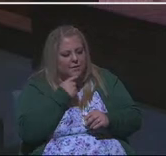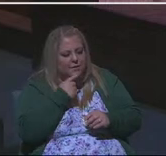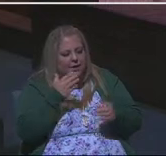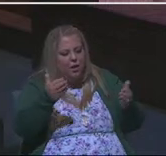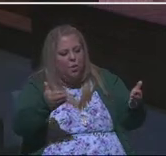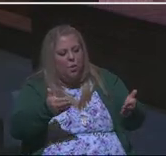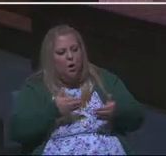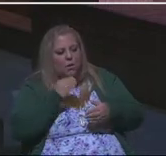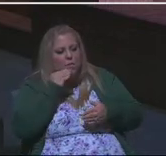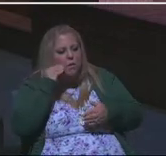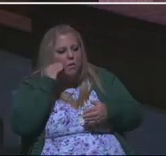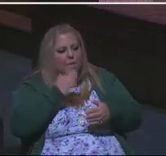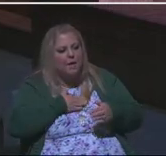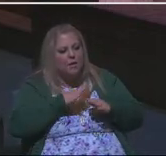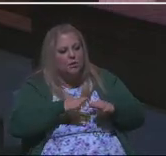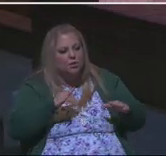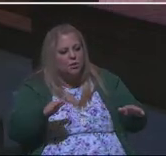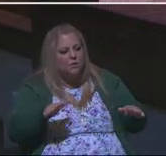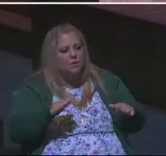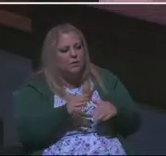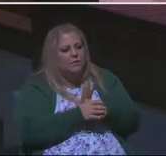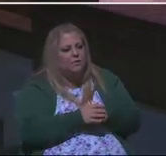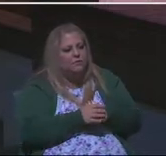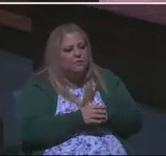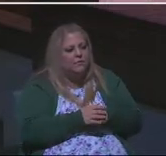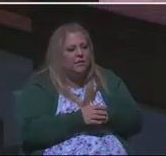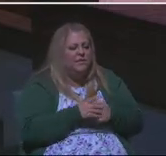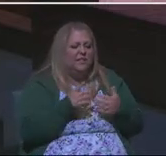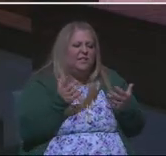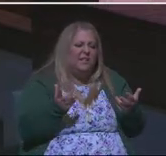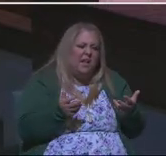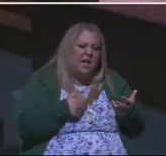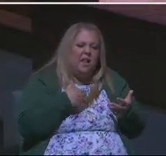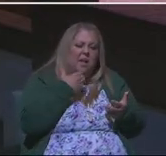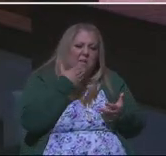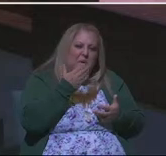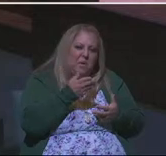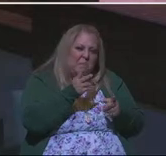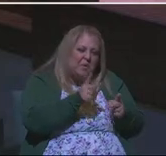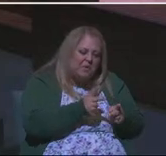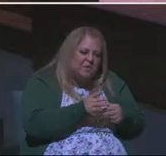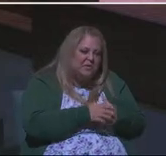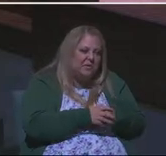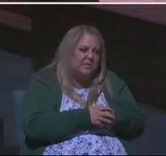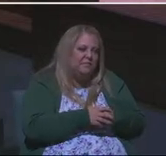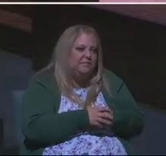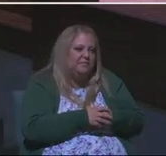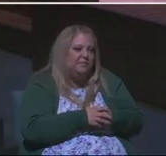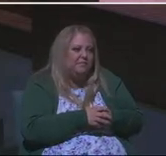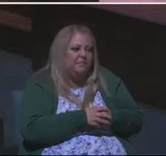my child. Because if you stand there and say, well, you know, I've been a pretty good person.